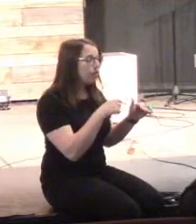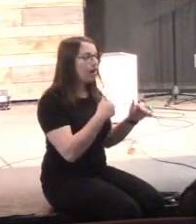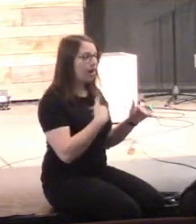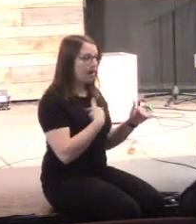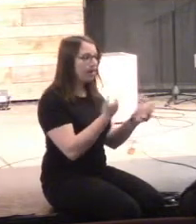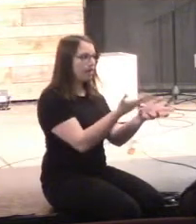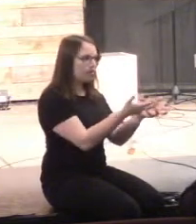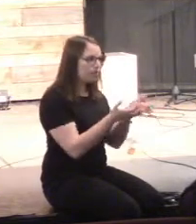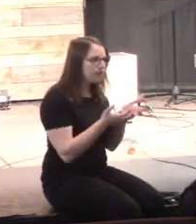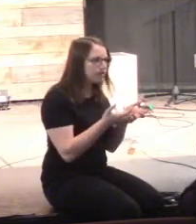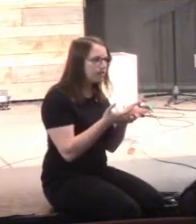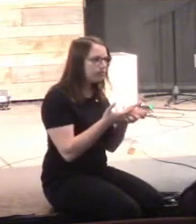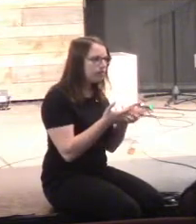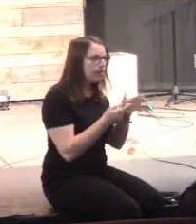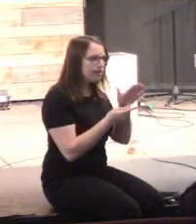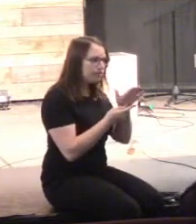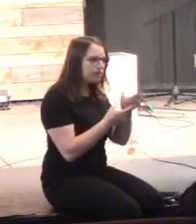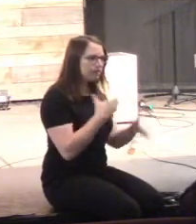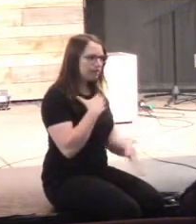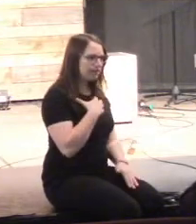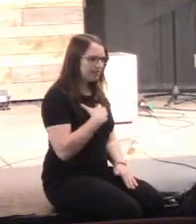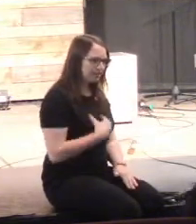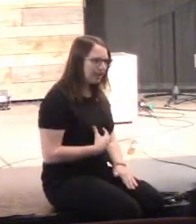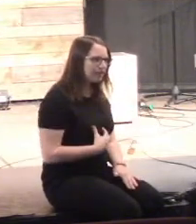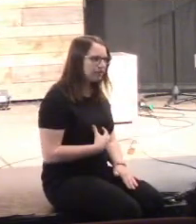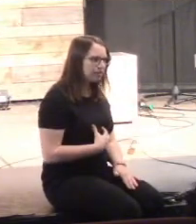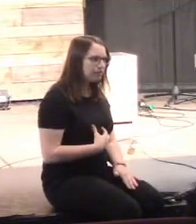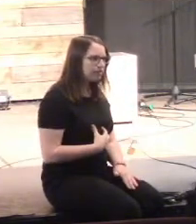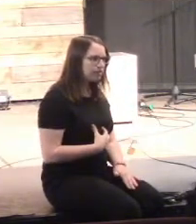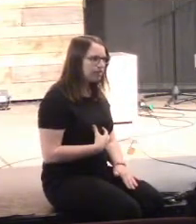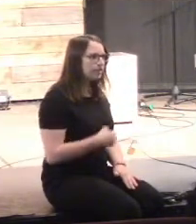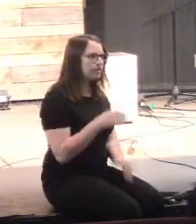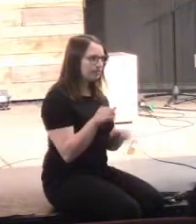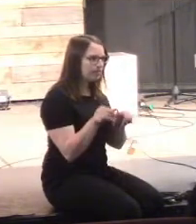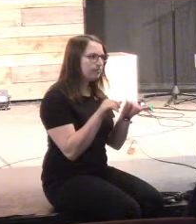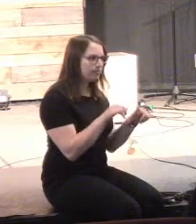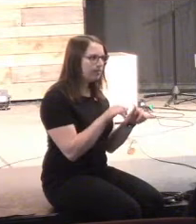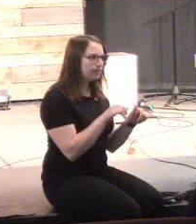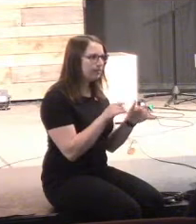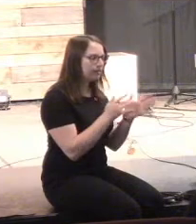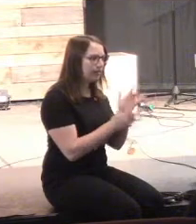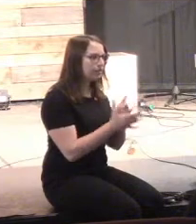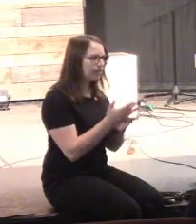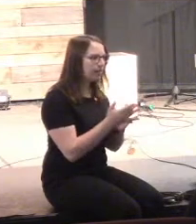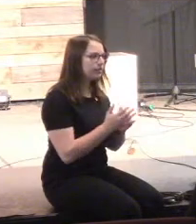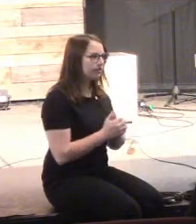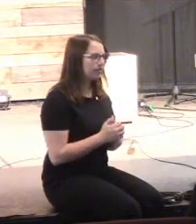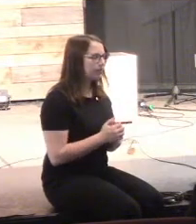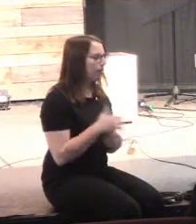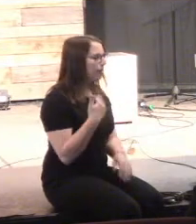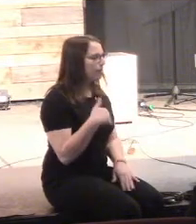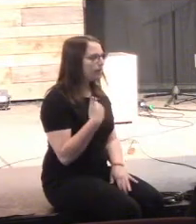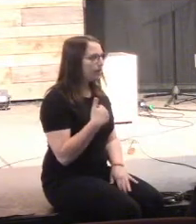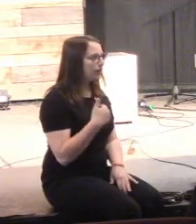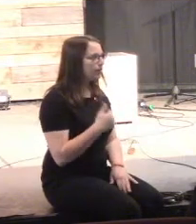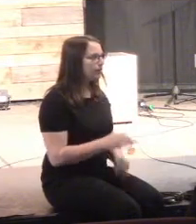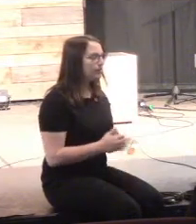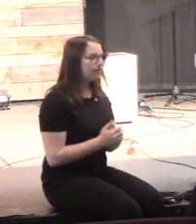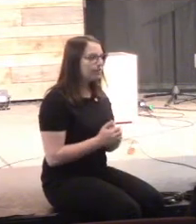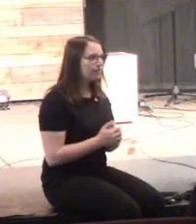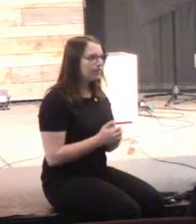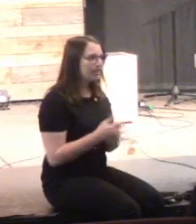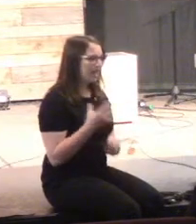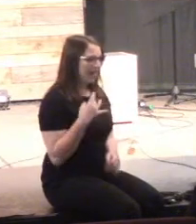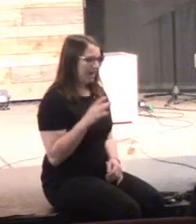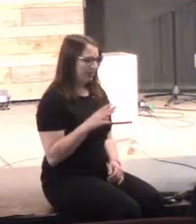It was a desire of his to share in the suffering of Christ. which is incredible. I don't like to think about that for myself,